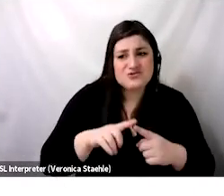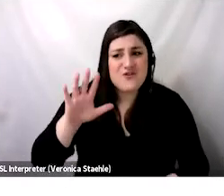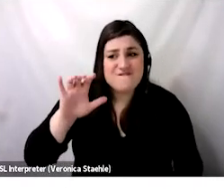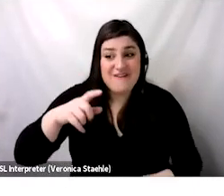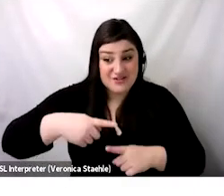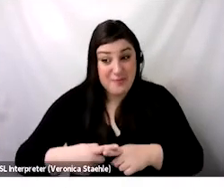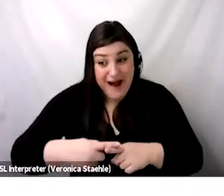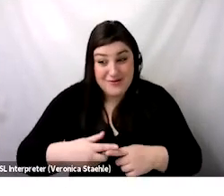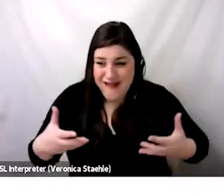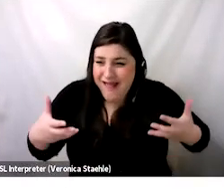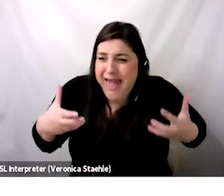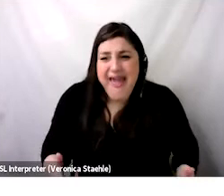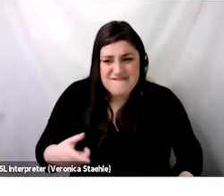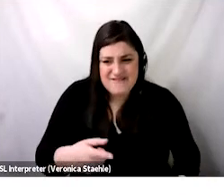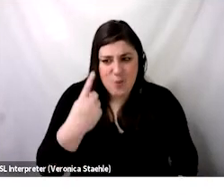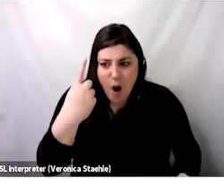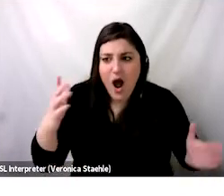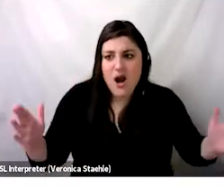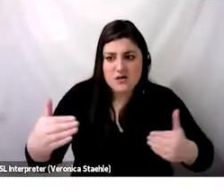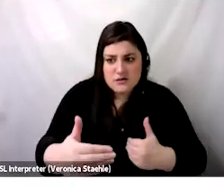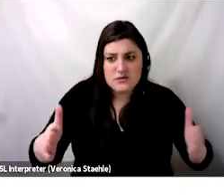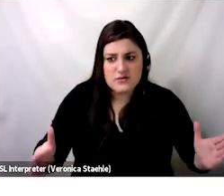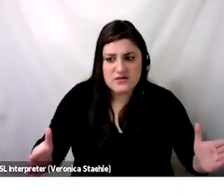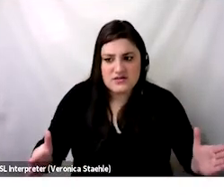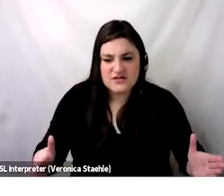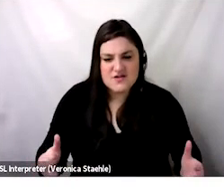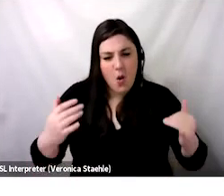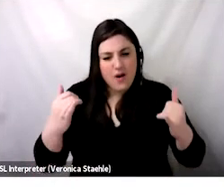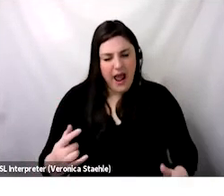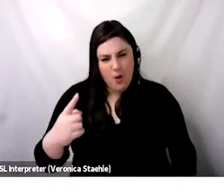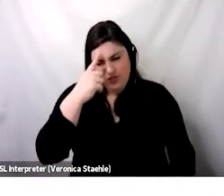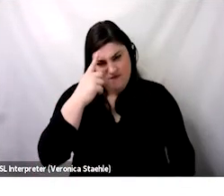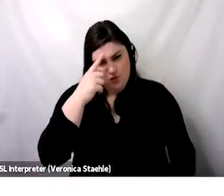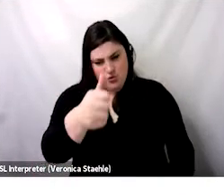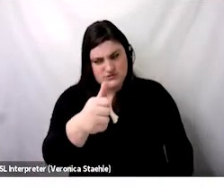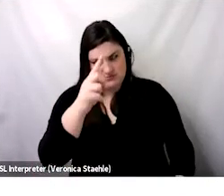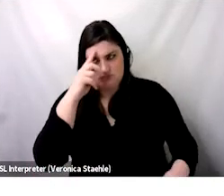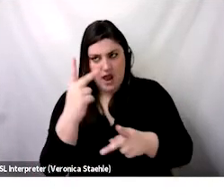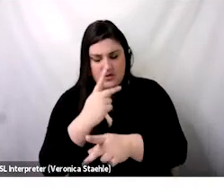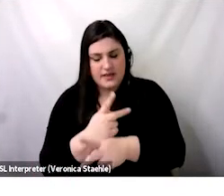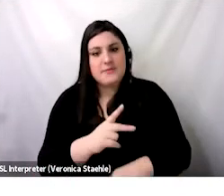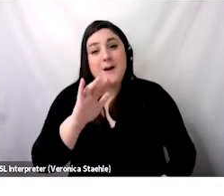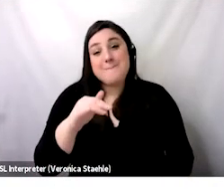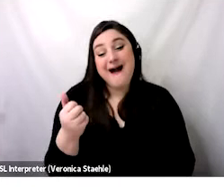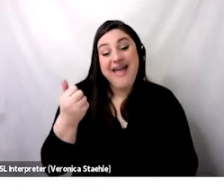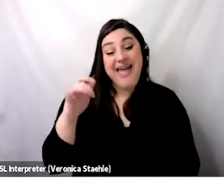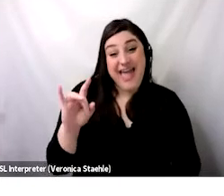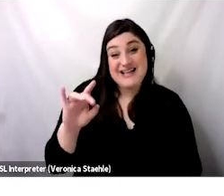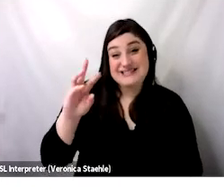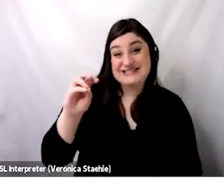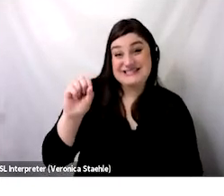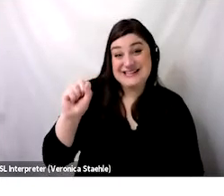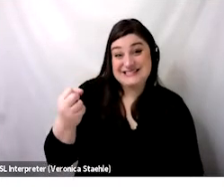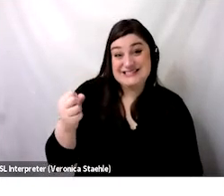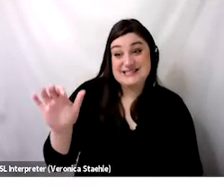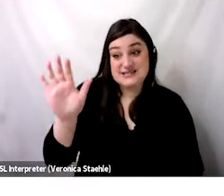500 pounds. Just think about it. By 1860, nearly 40%